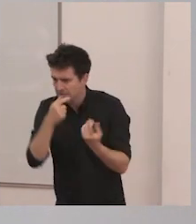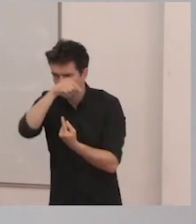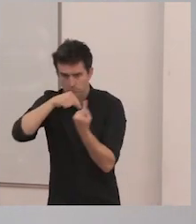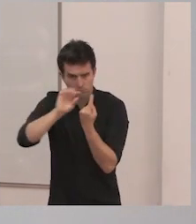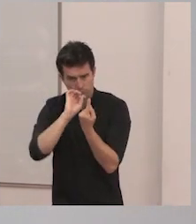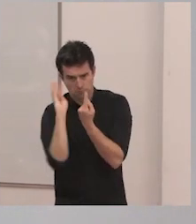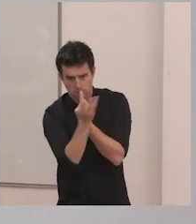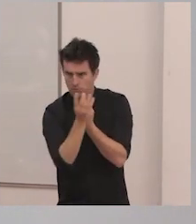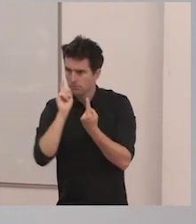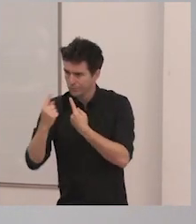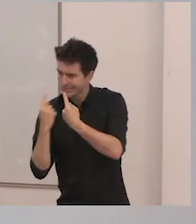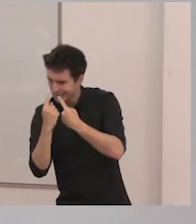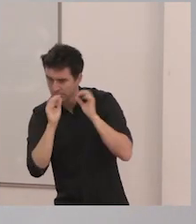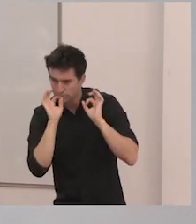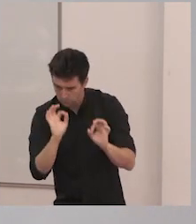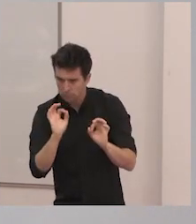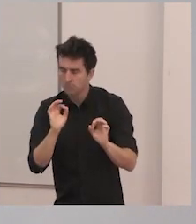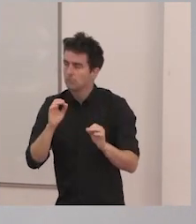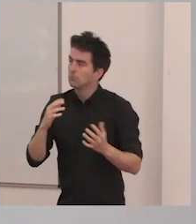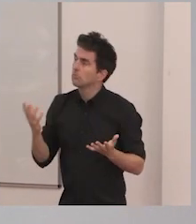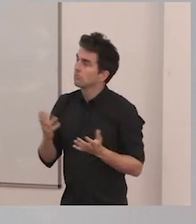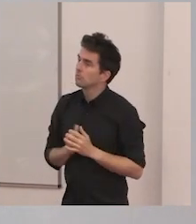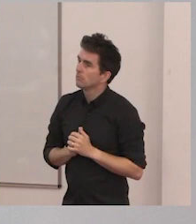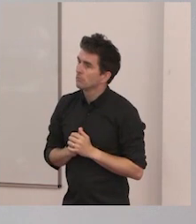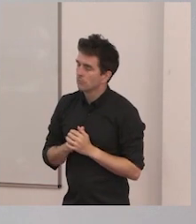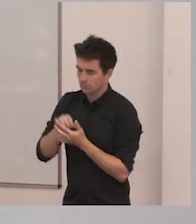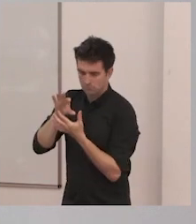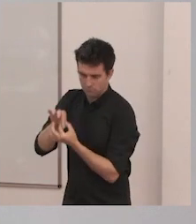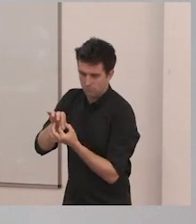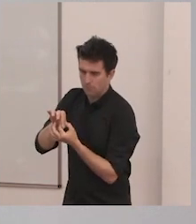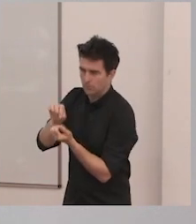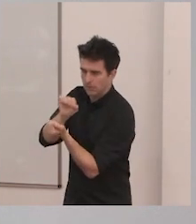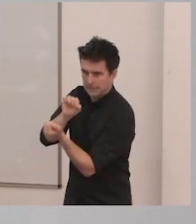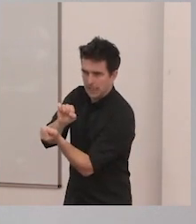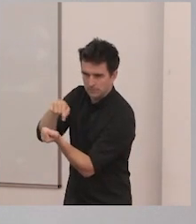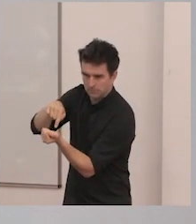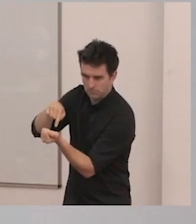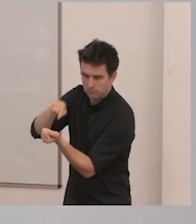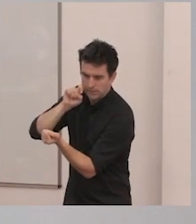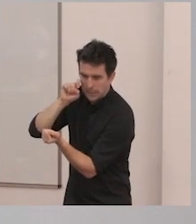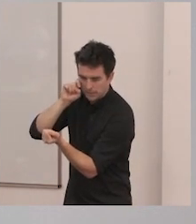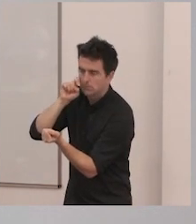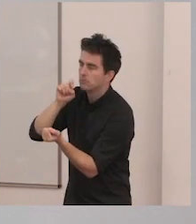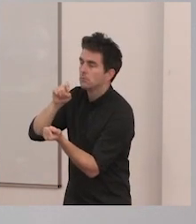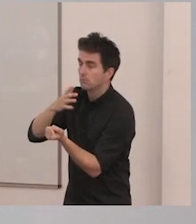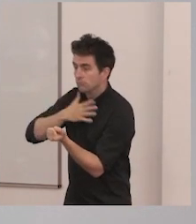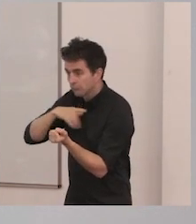decision-making violates the universal standard of bodily integrity and autonomy.